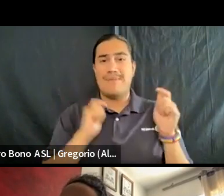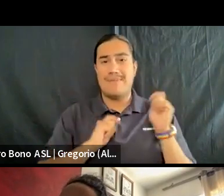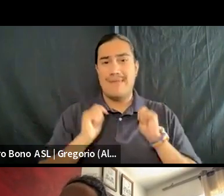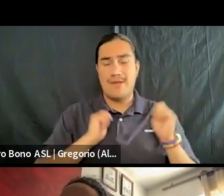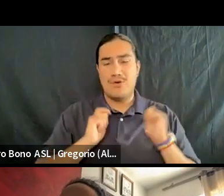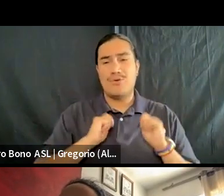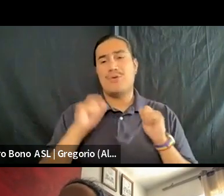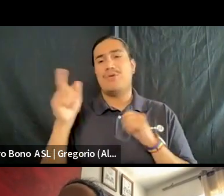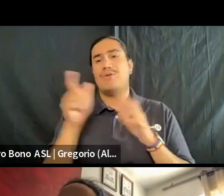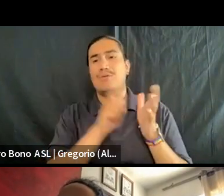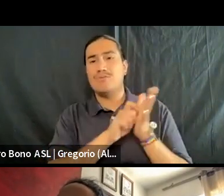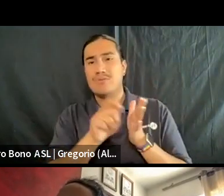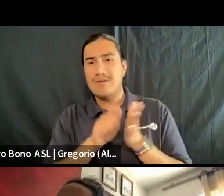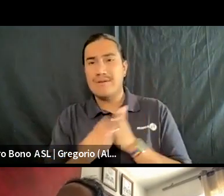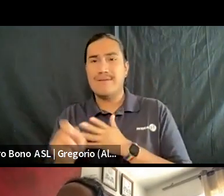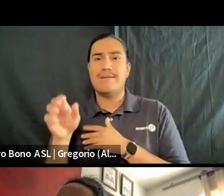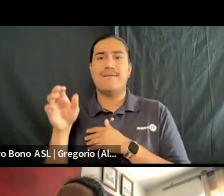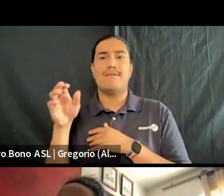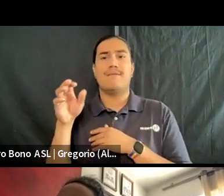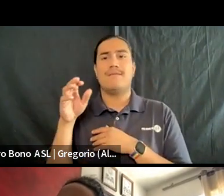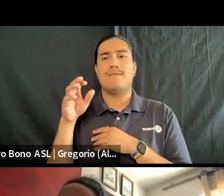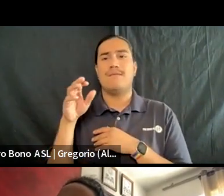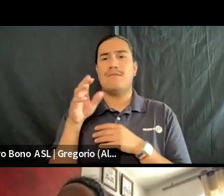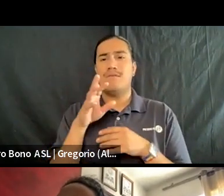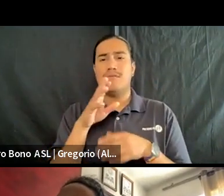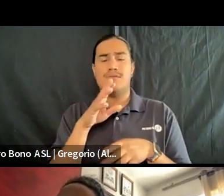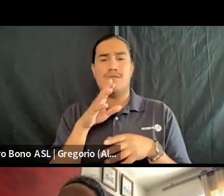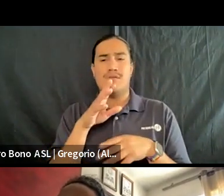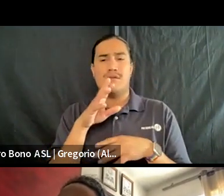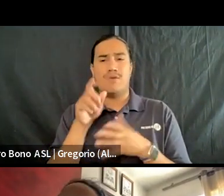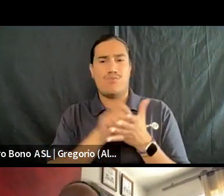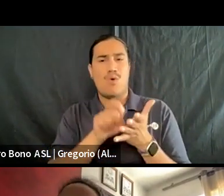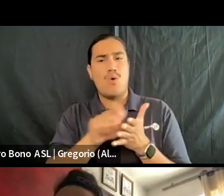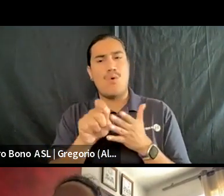writing, directing, and acting, called the Theater of Fantastic Realism.